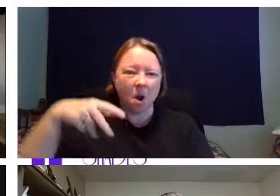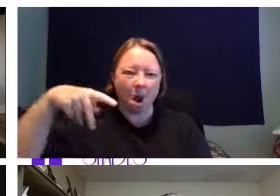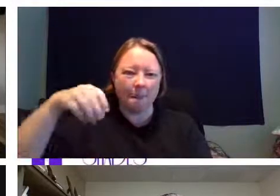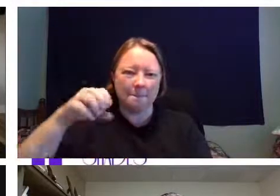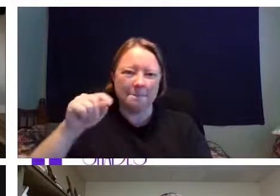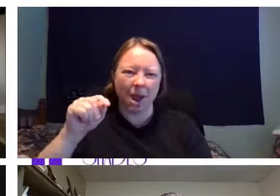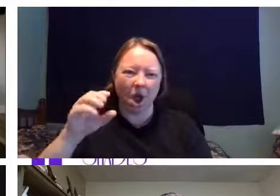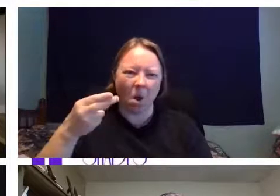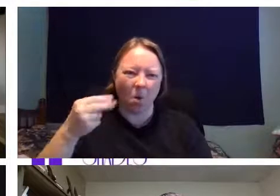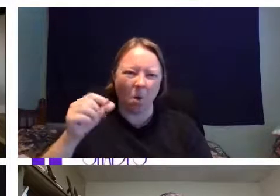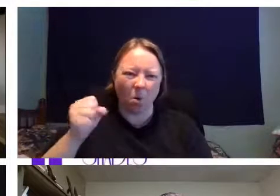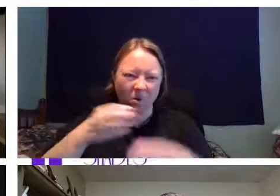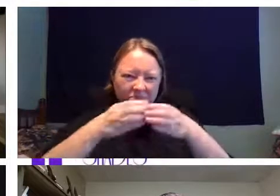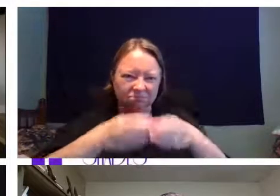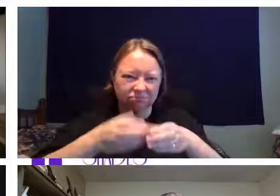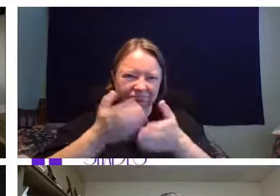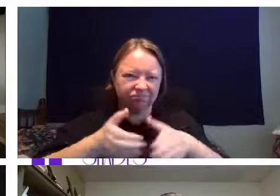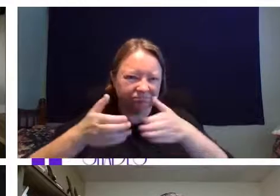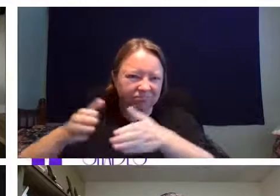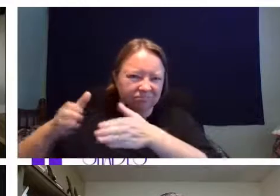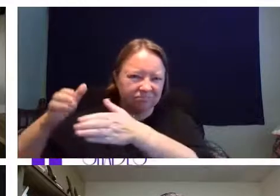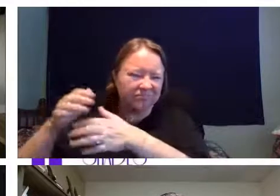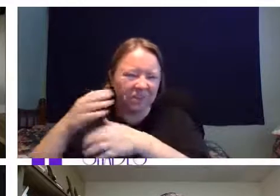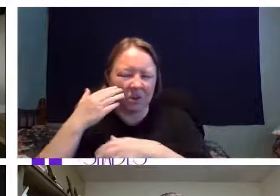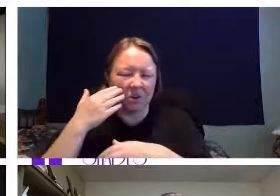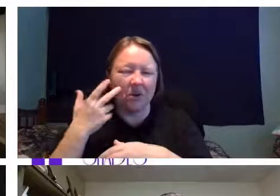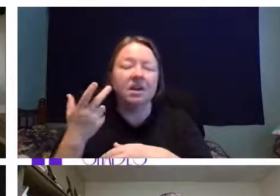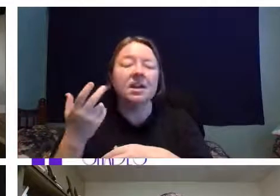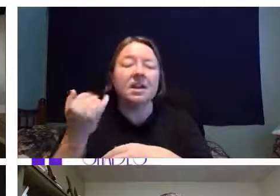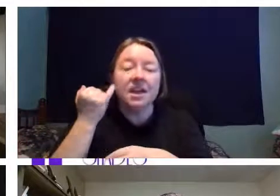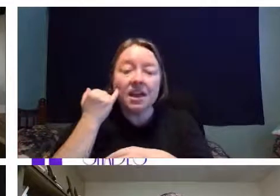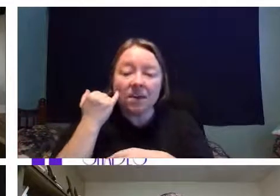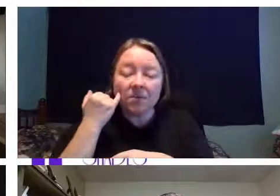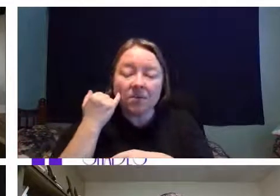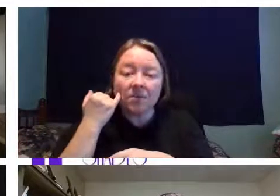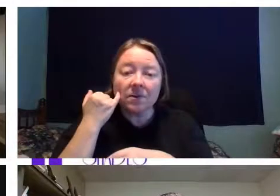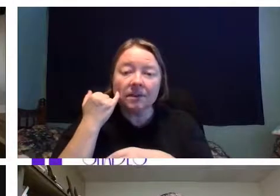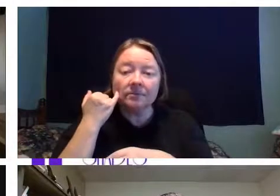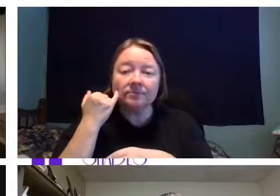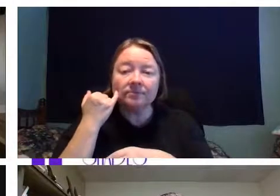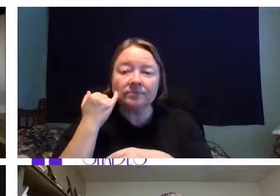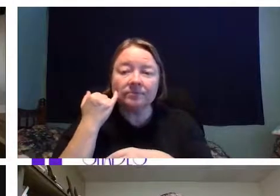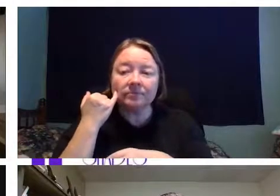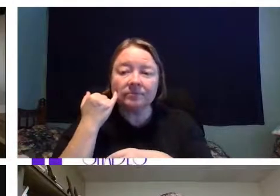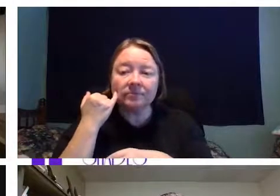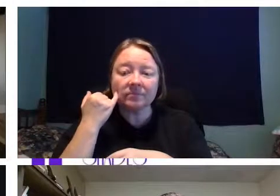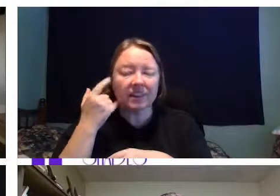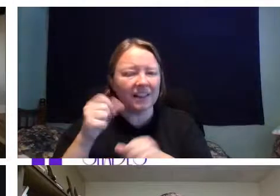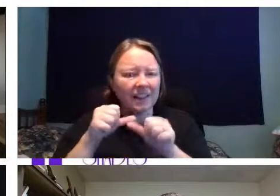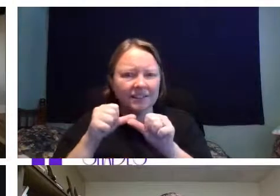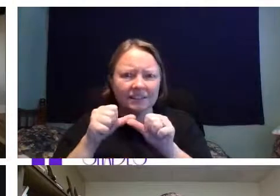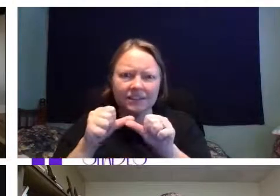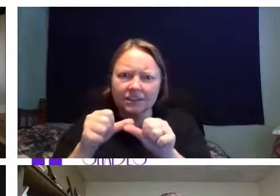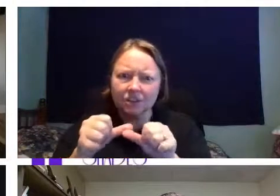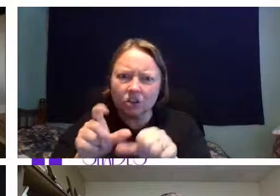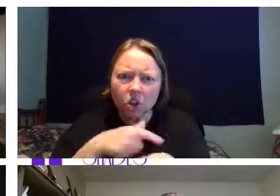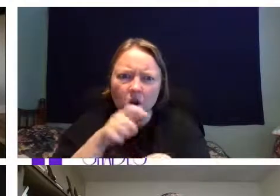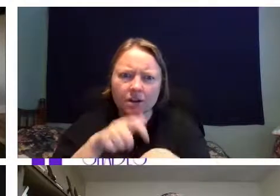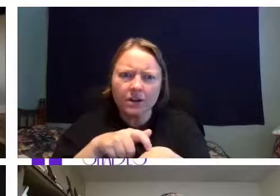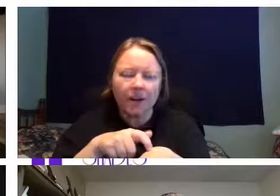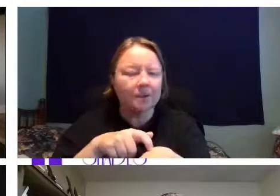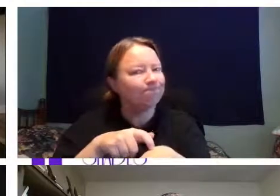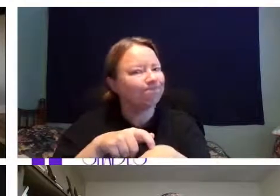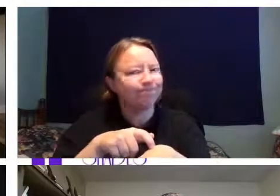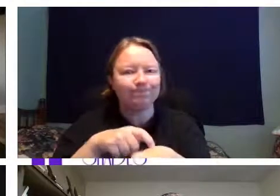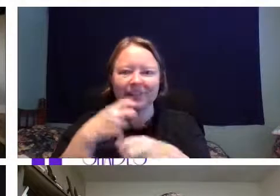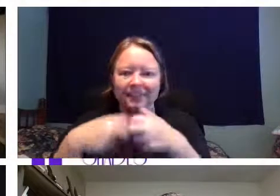and I mean, if those things are prolonged, that's an issue. I mean, from